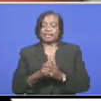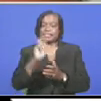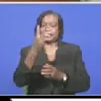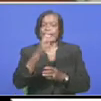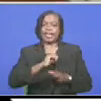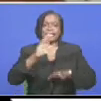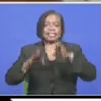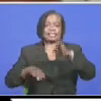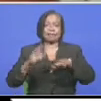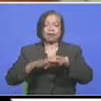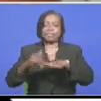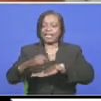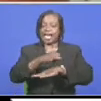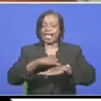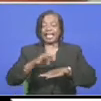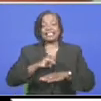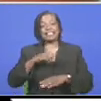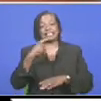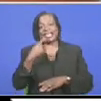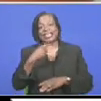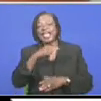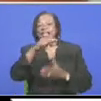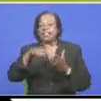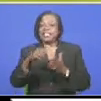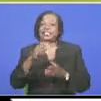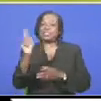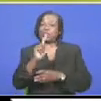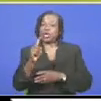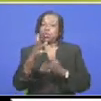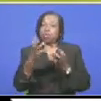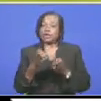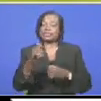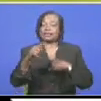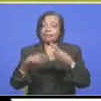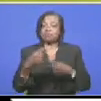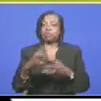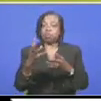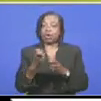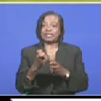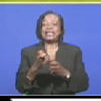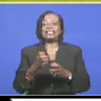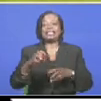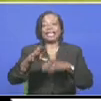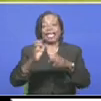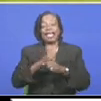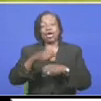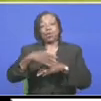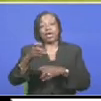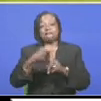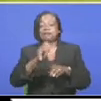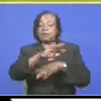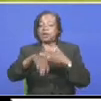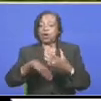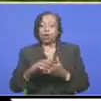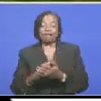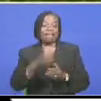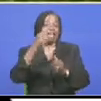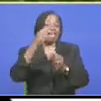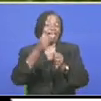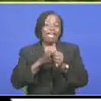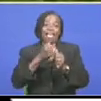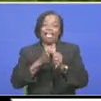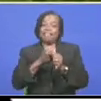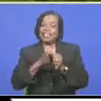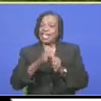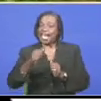I said, this is exactly where you want to come if you want to get away from it all. Well, it's a fabulous property. I mean, any day you can see where the Atlantic Ocean meets